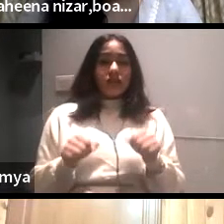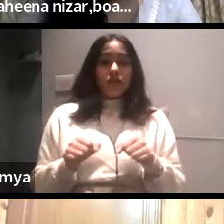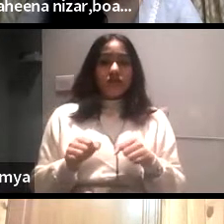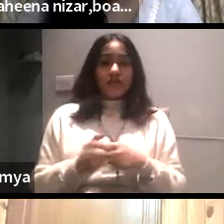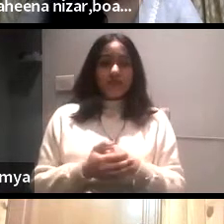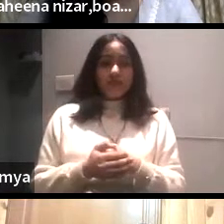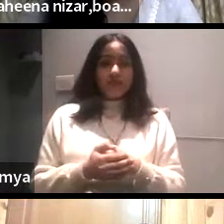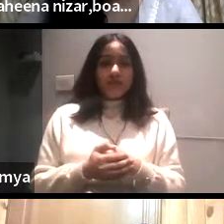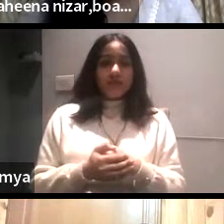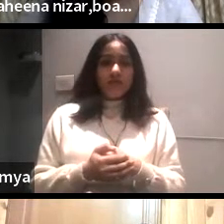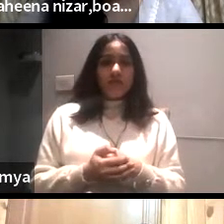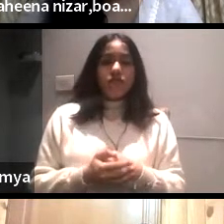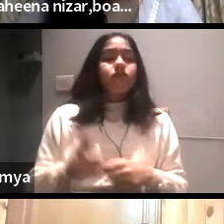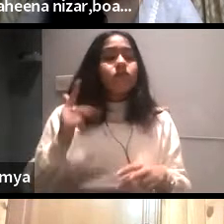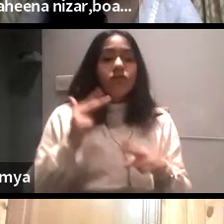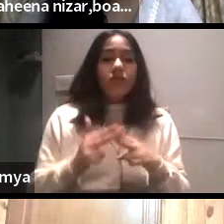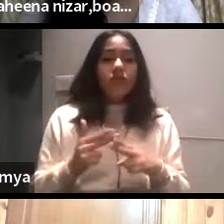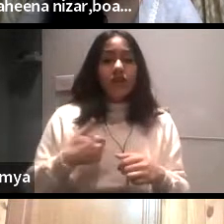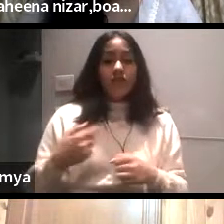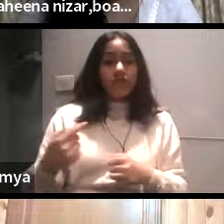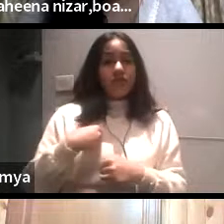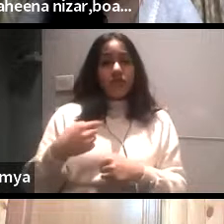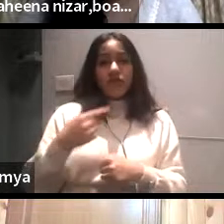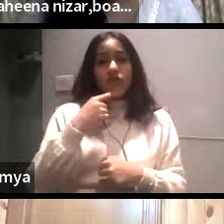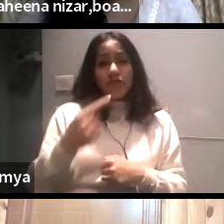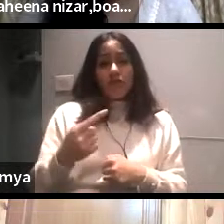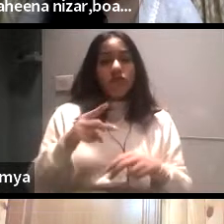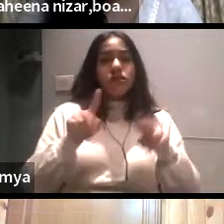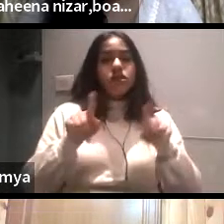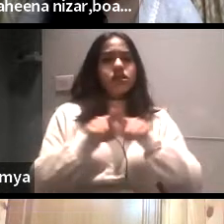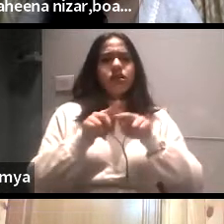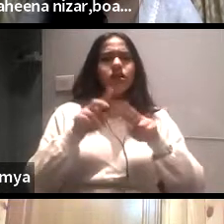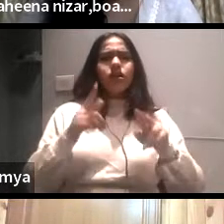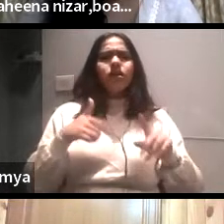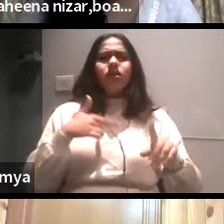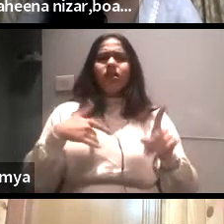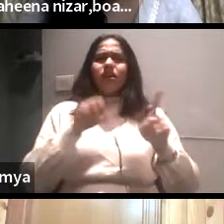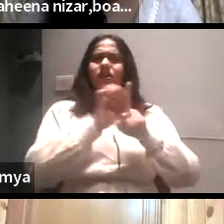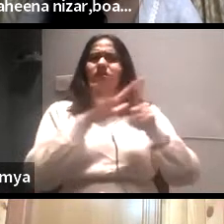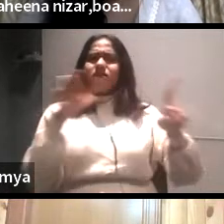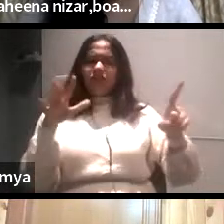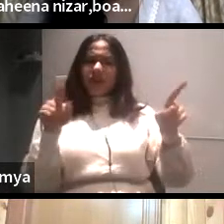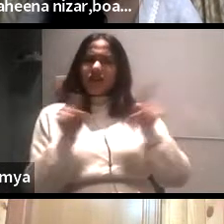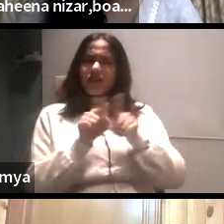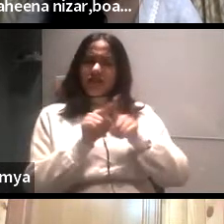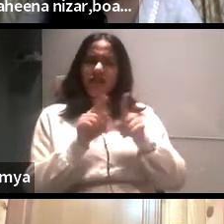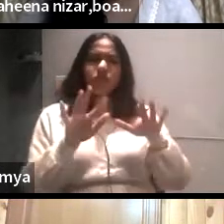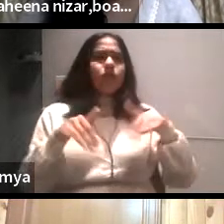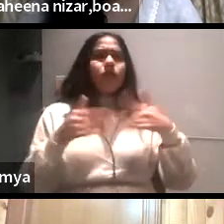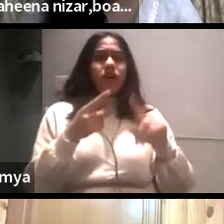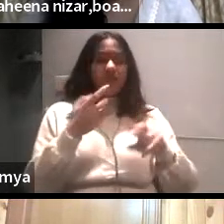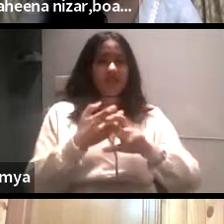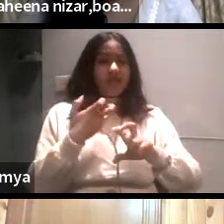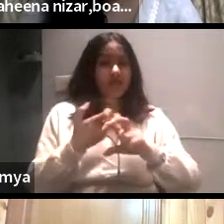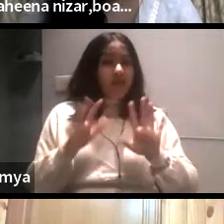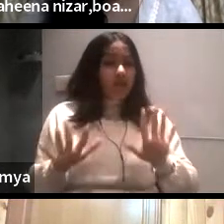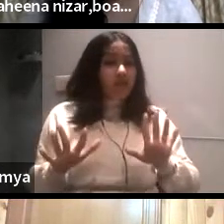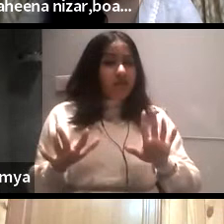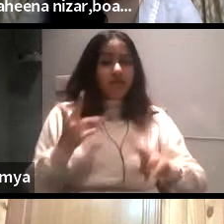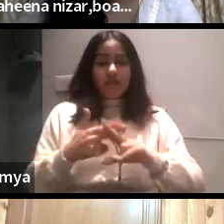So when COVID hit, it really did affect many of our very isolated members, and we worked hard in terms